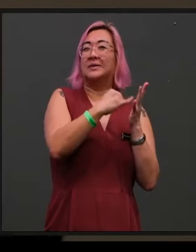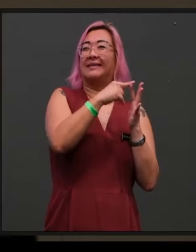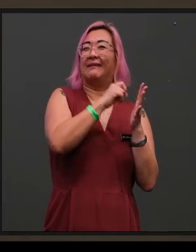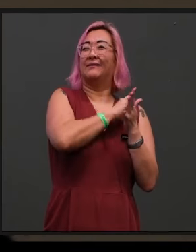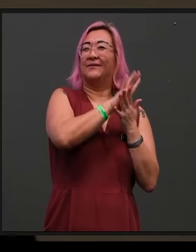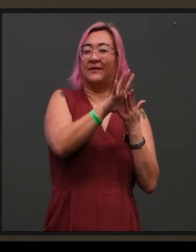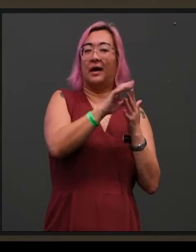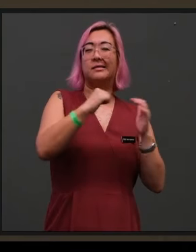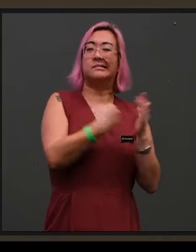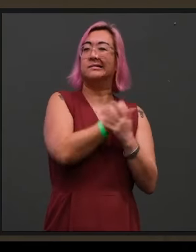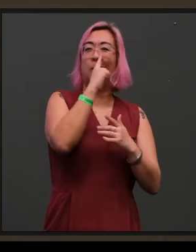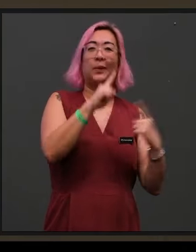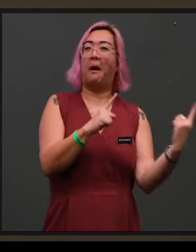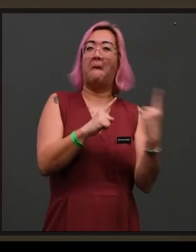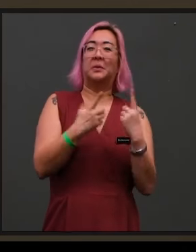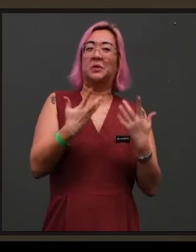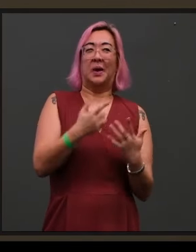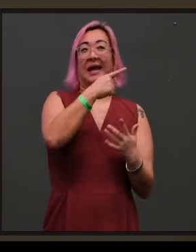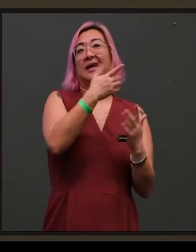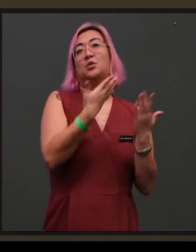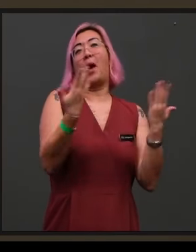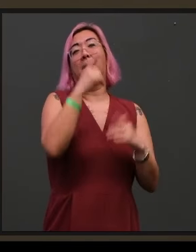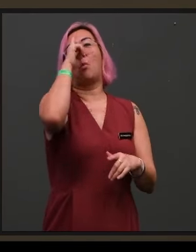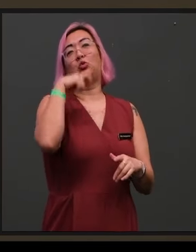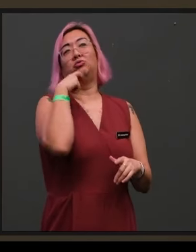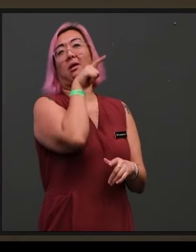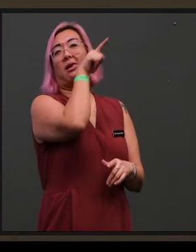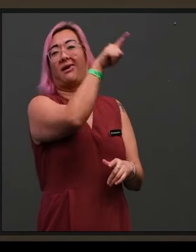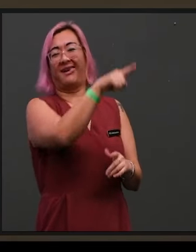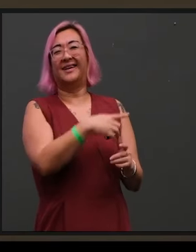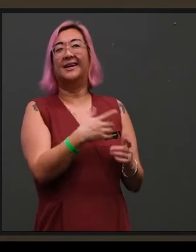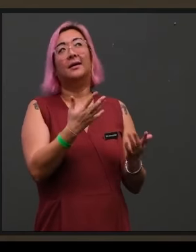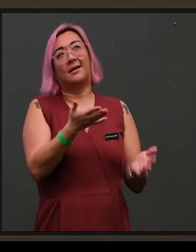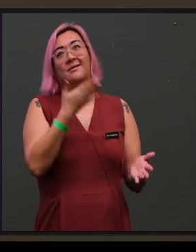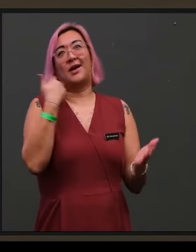Portugal, in much nicer weather, I'm sure.